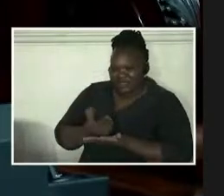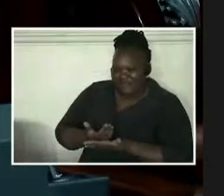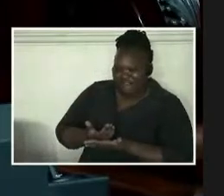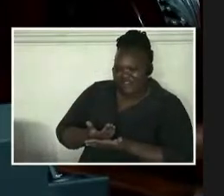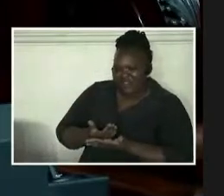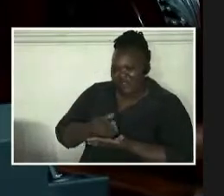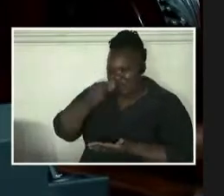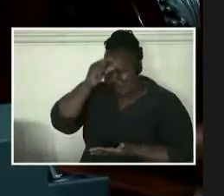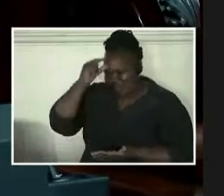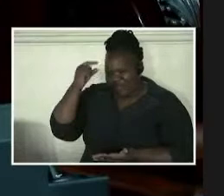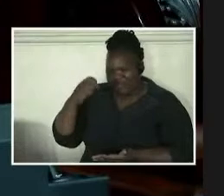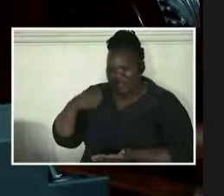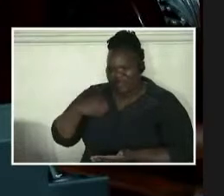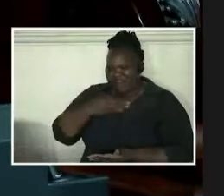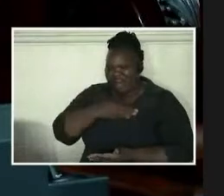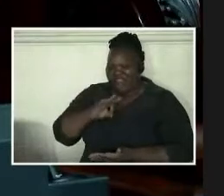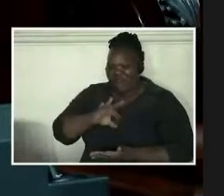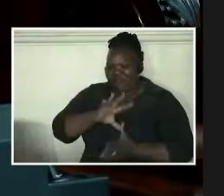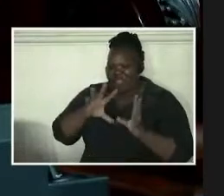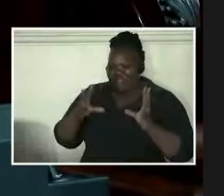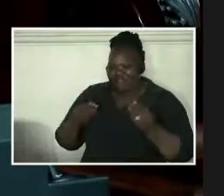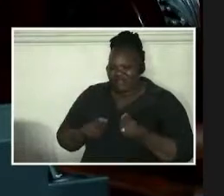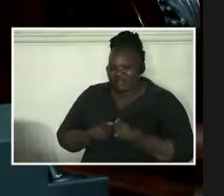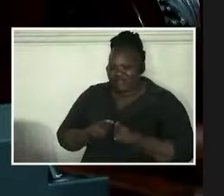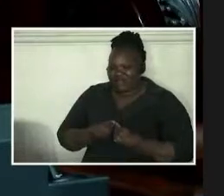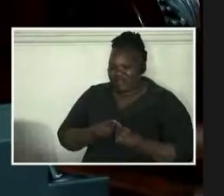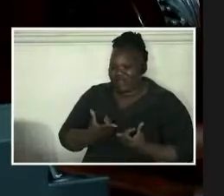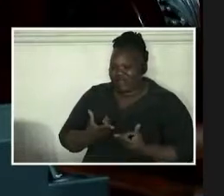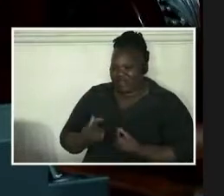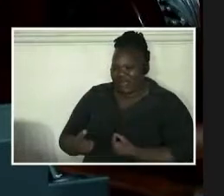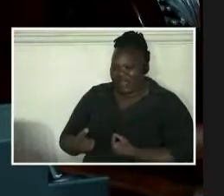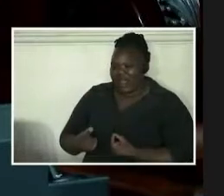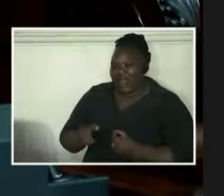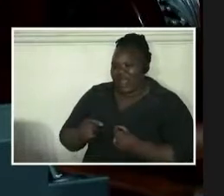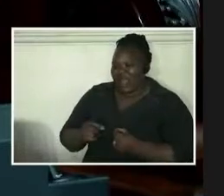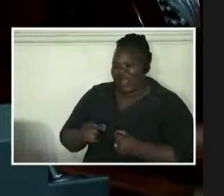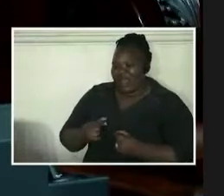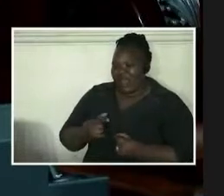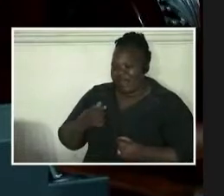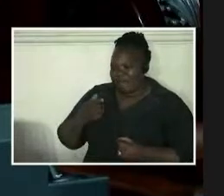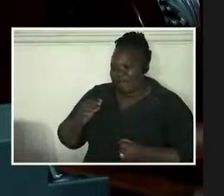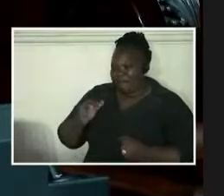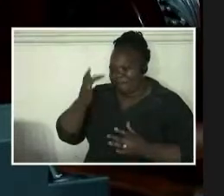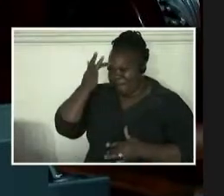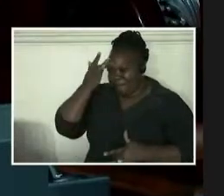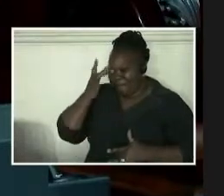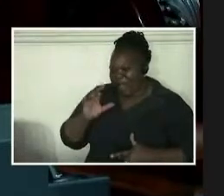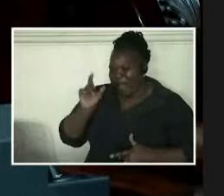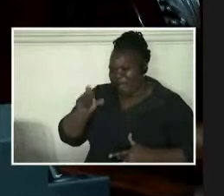all is said and done patients must get high quality care